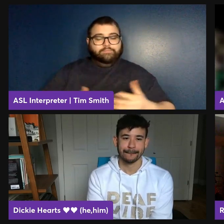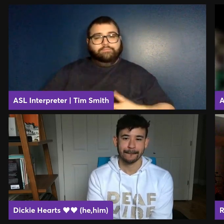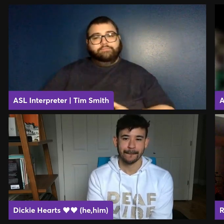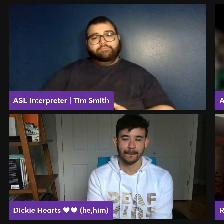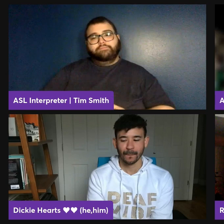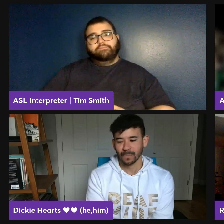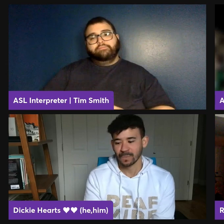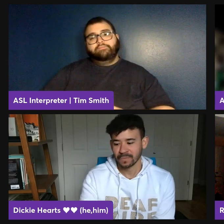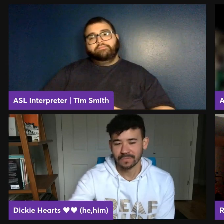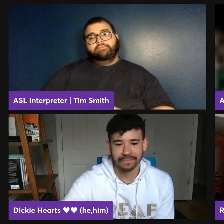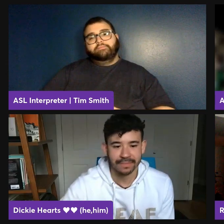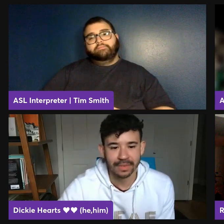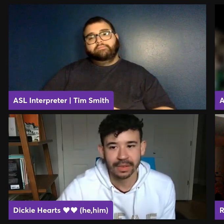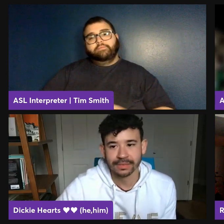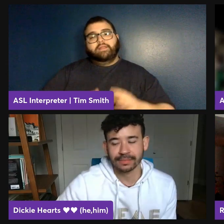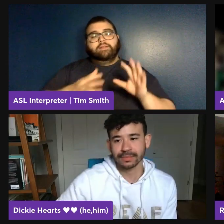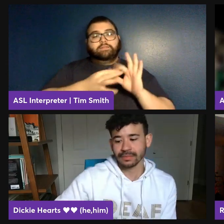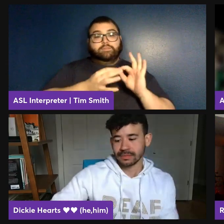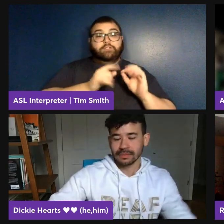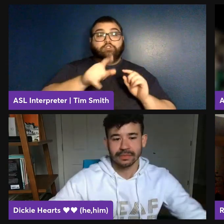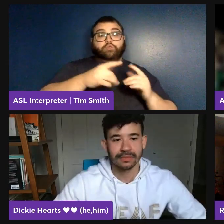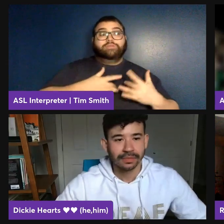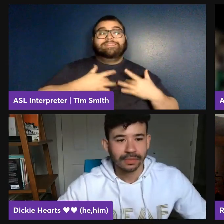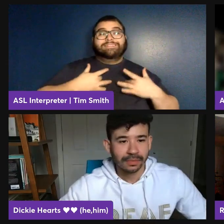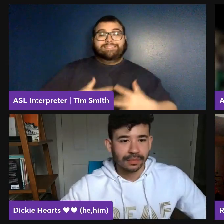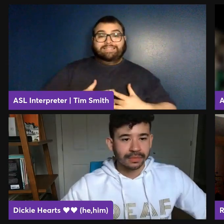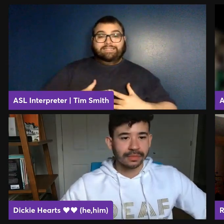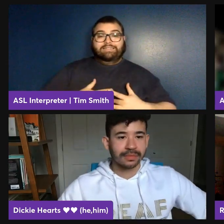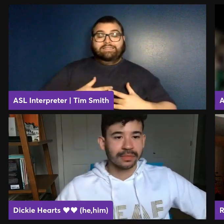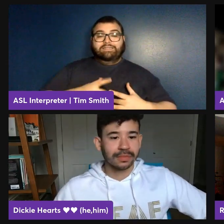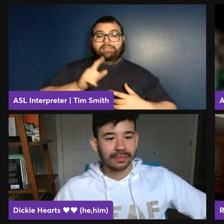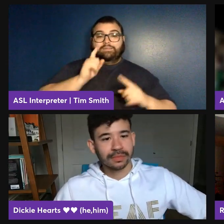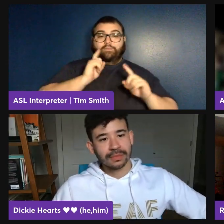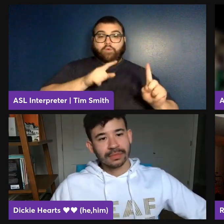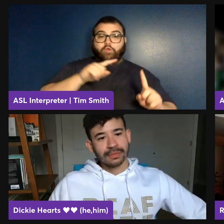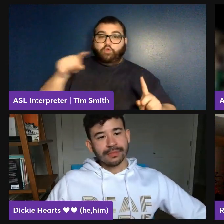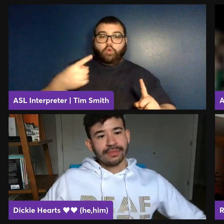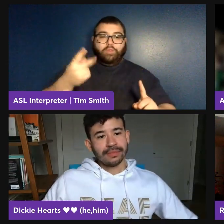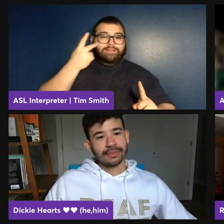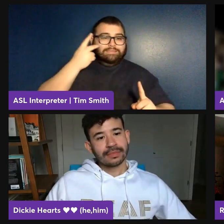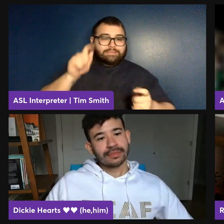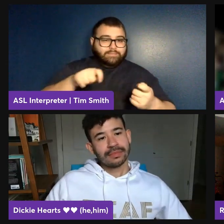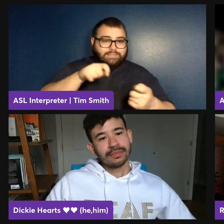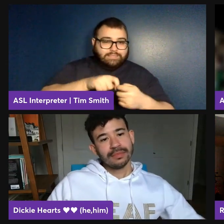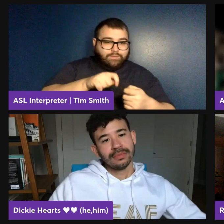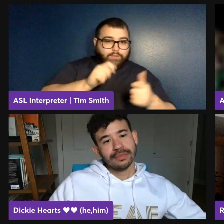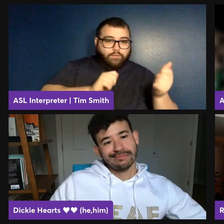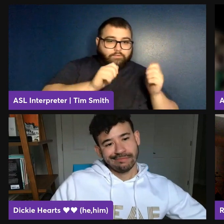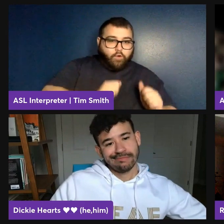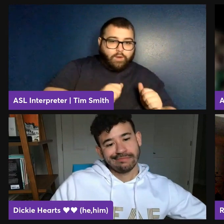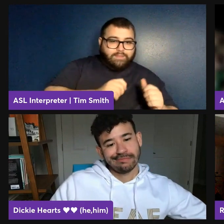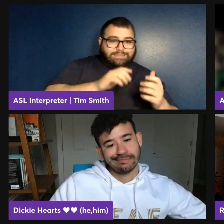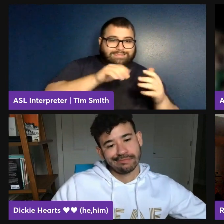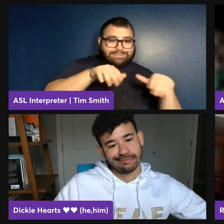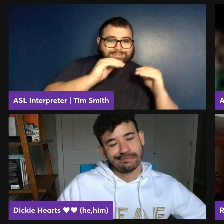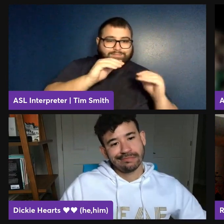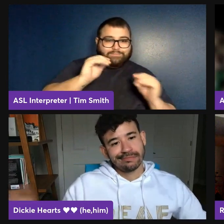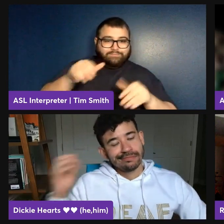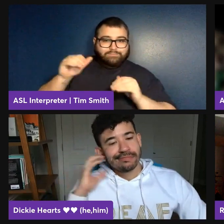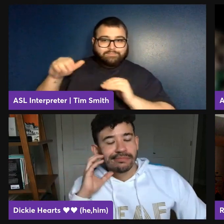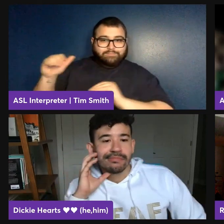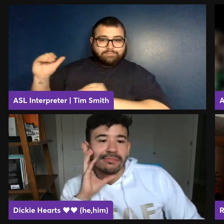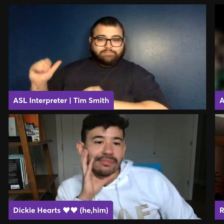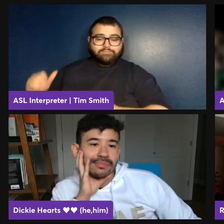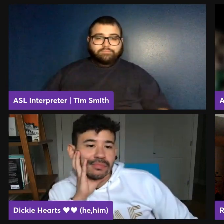and speaks to what Dickie was referencing of, you can only see certain performances with certain accessibility features at